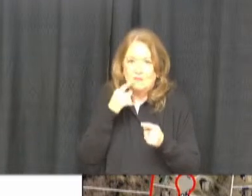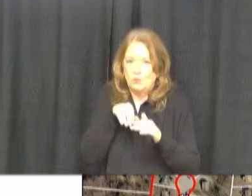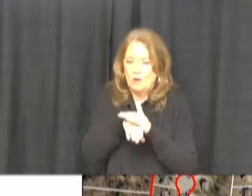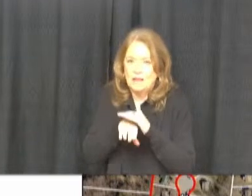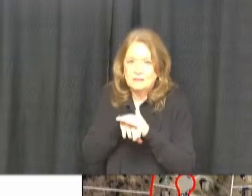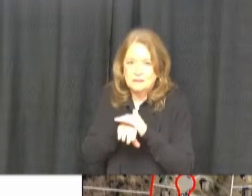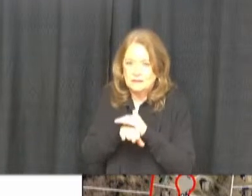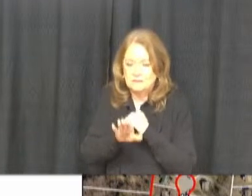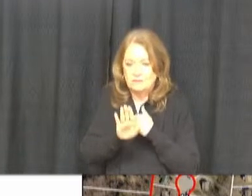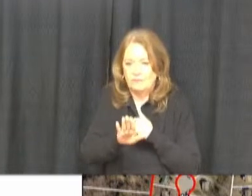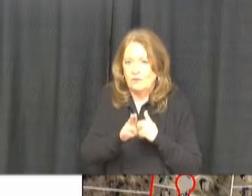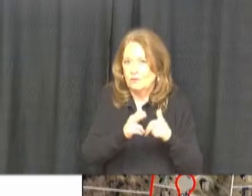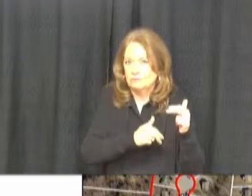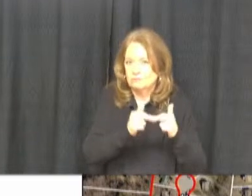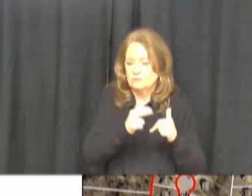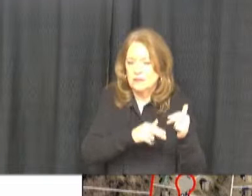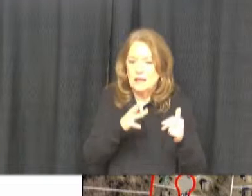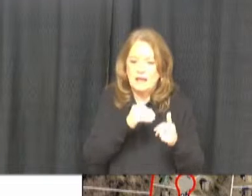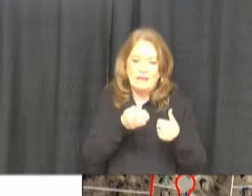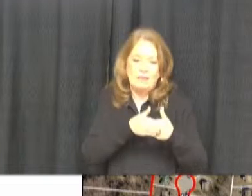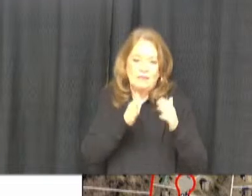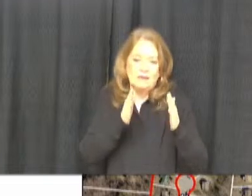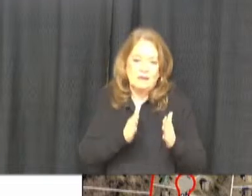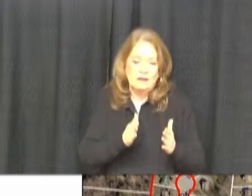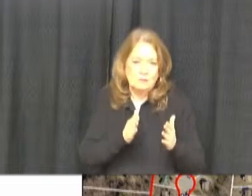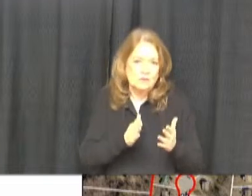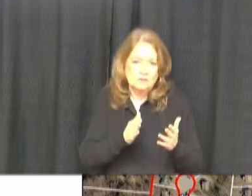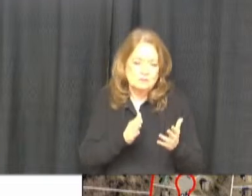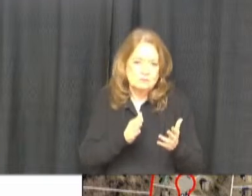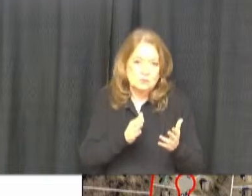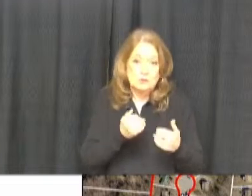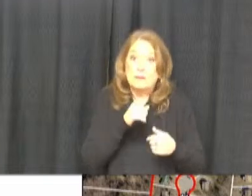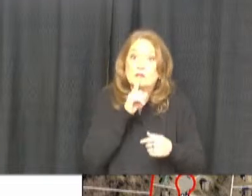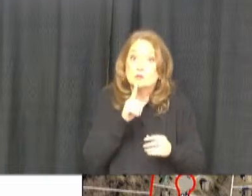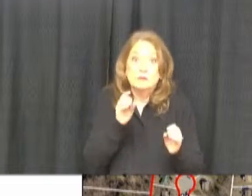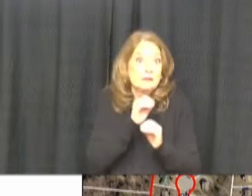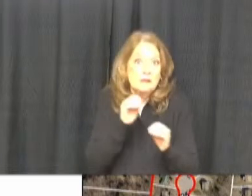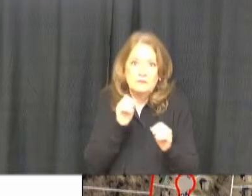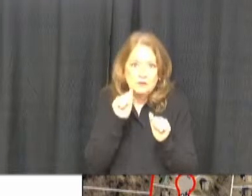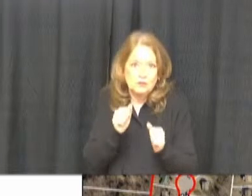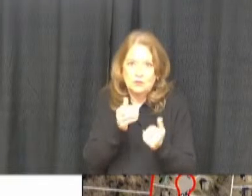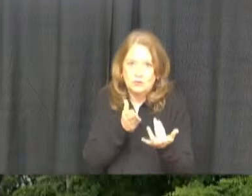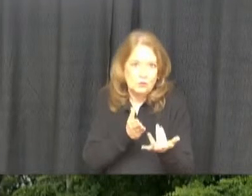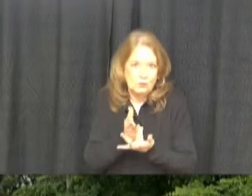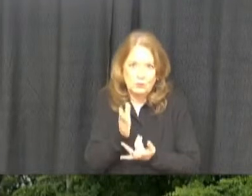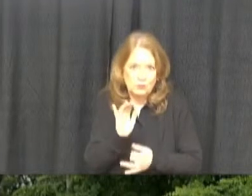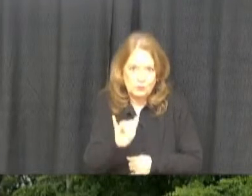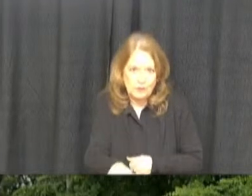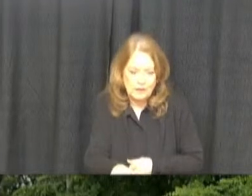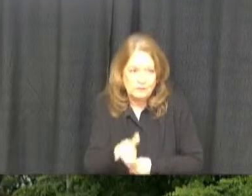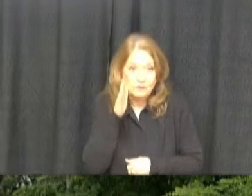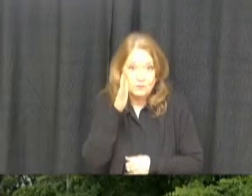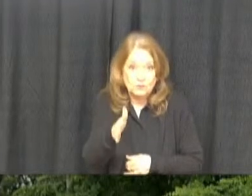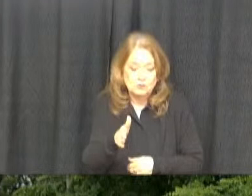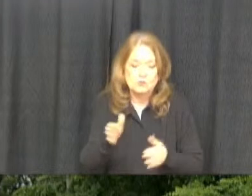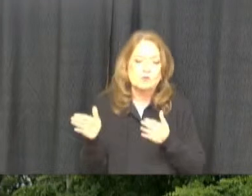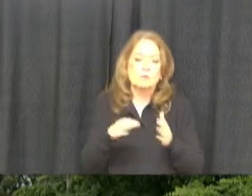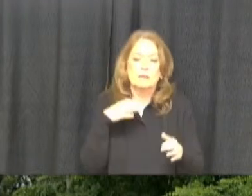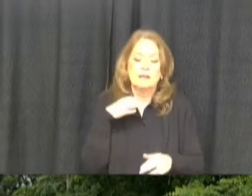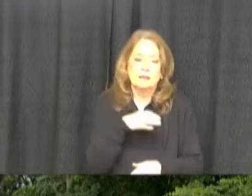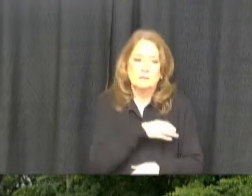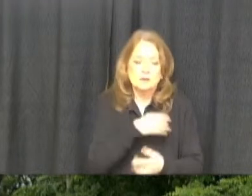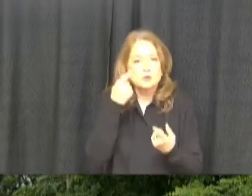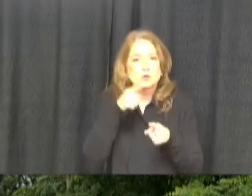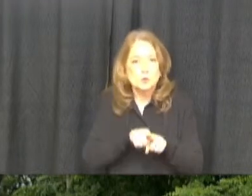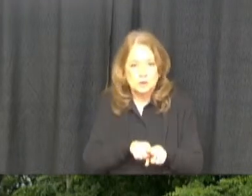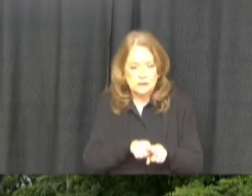access of their development, and the neighbors want to assure that no future access can go through there. The Planning Commission has